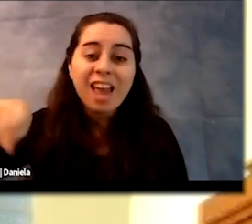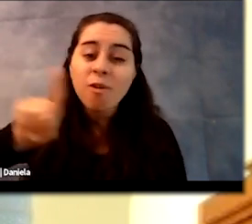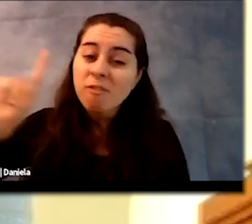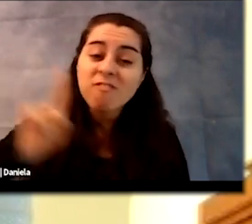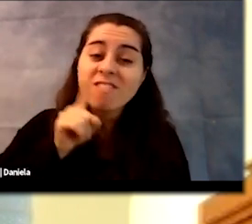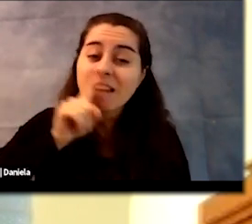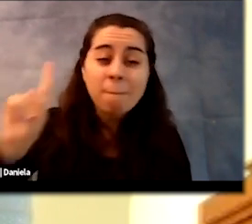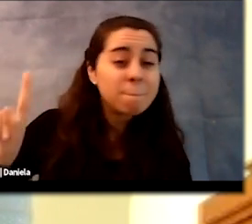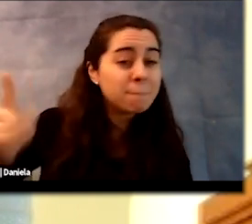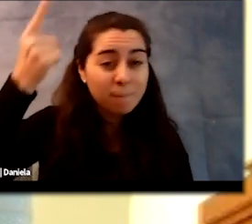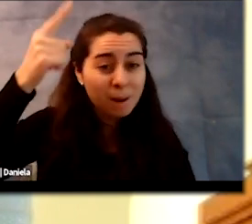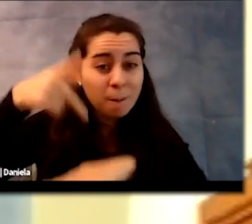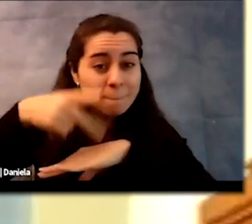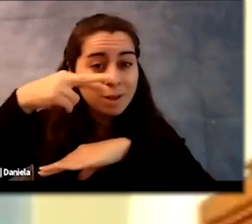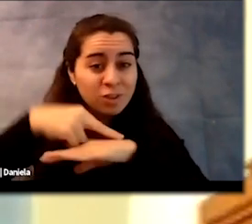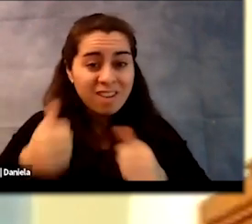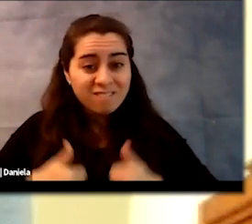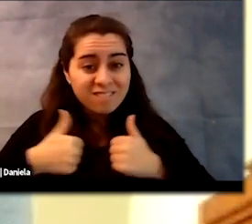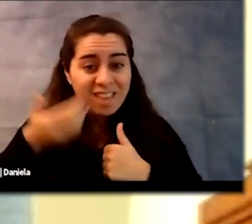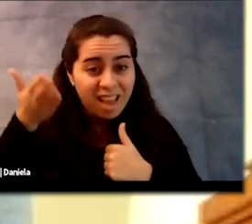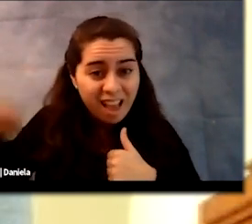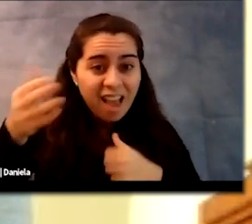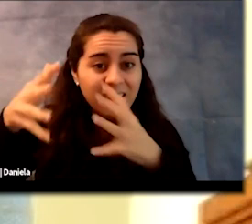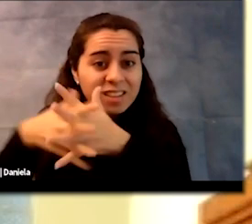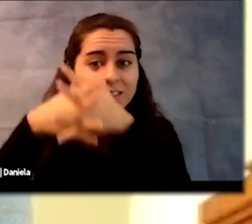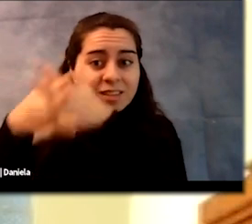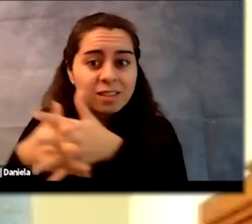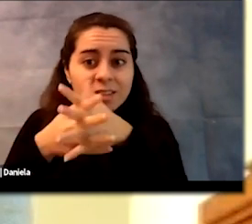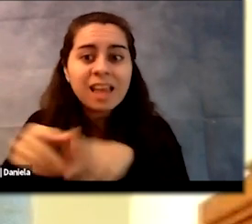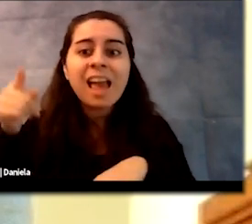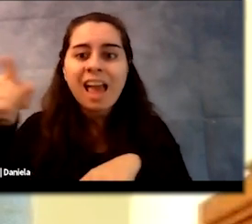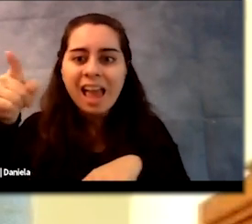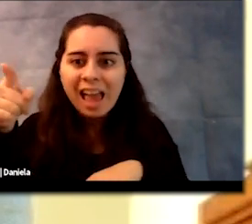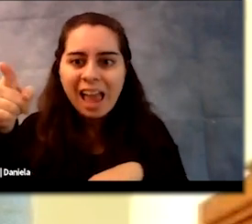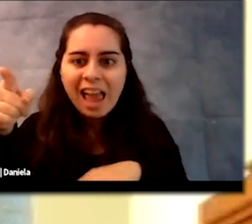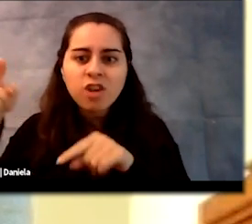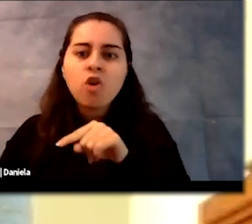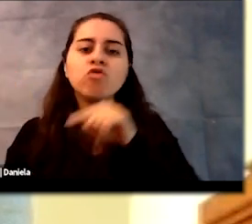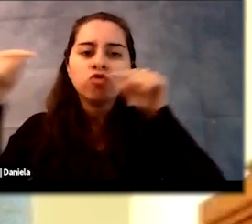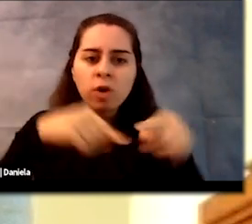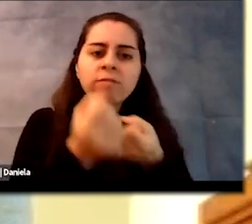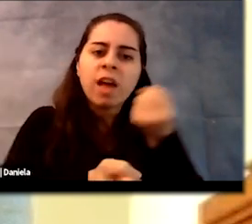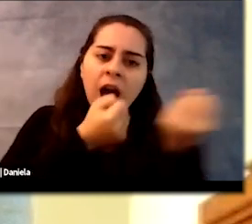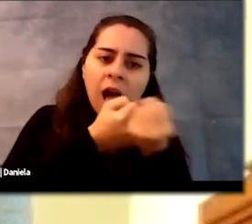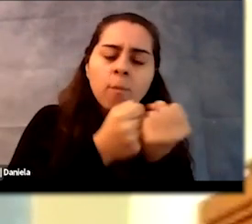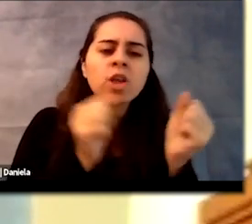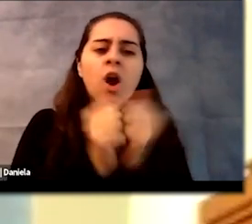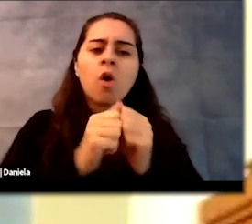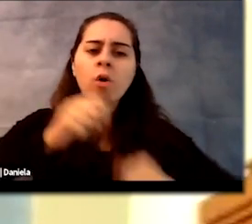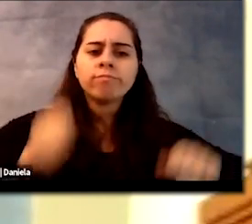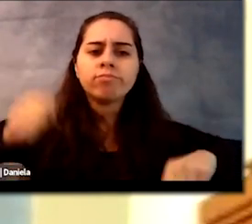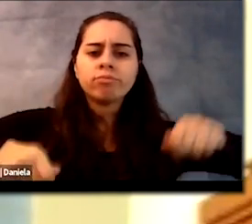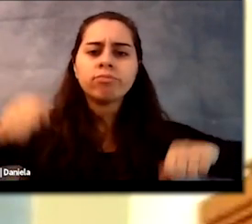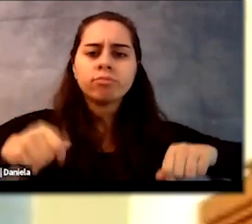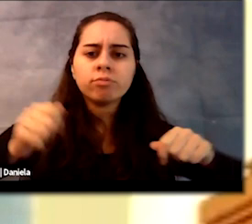United States, with their drummers welcoming all present to their land, which had been taken from them. The speakers brought together